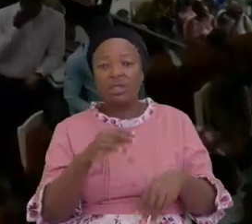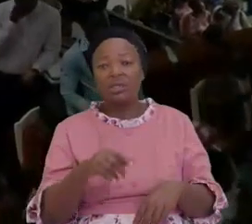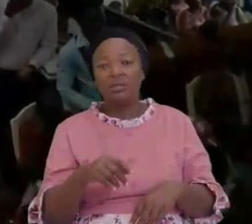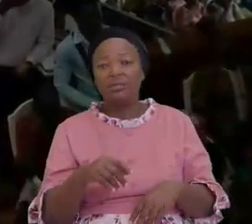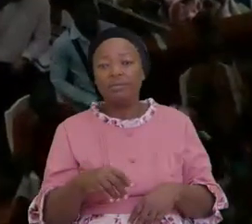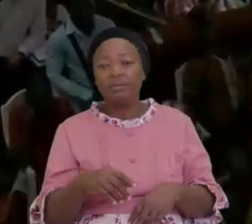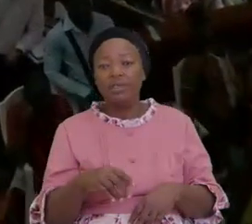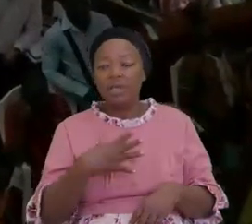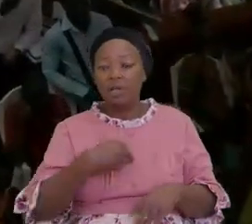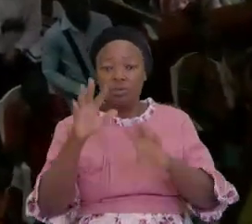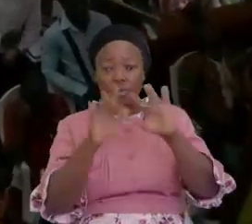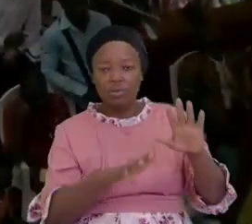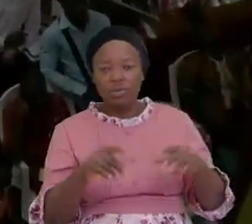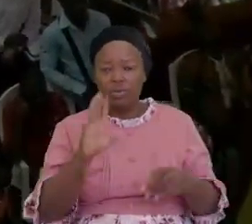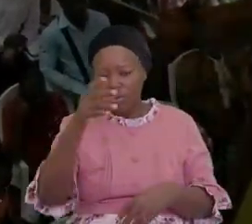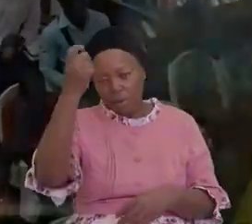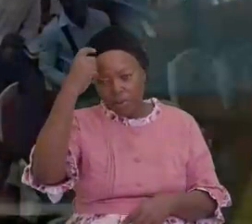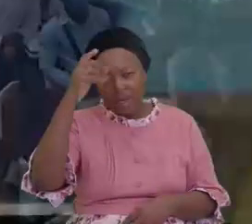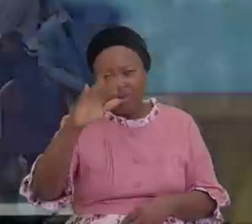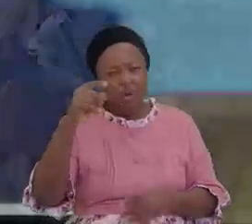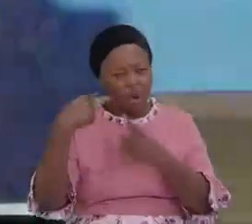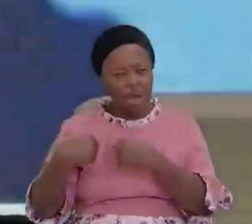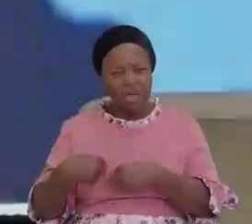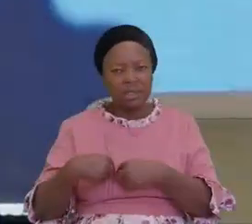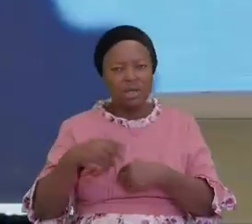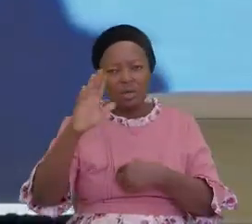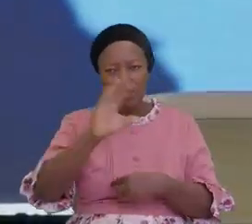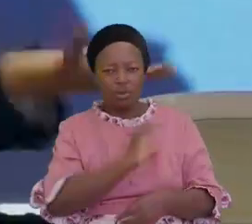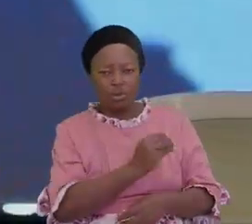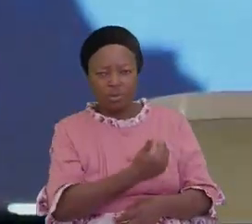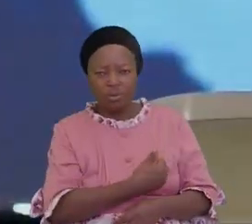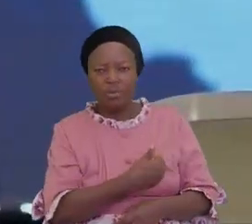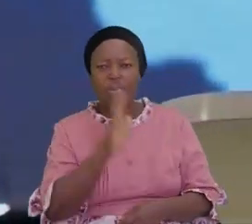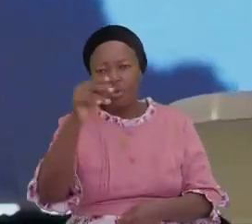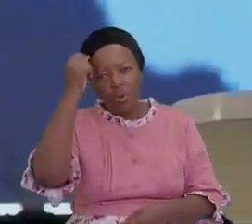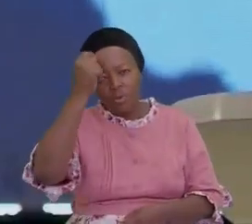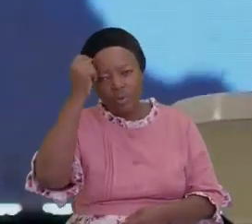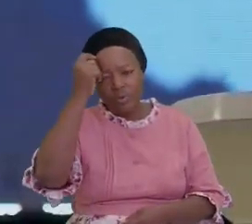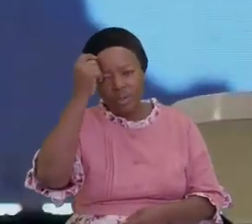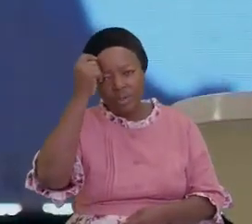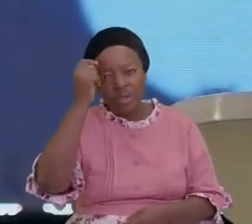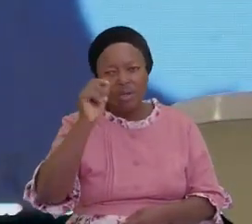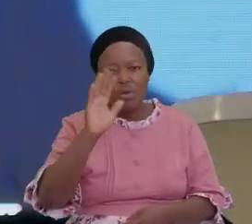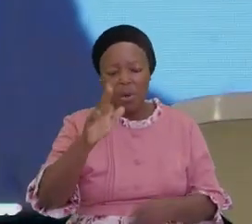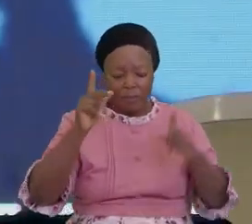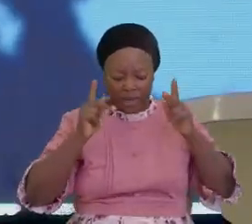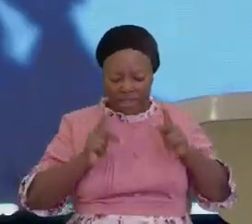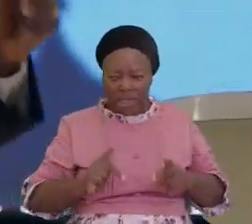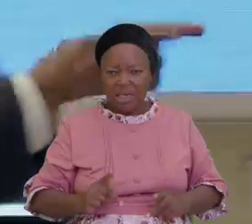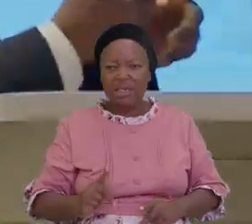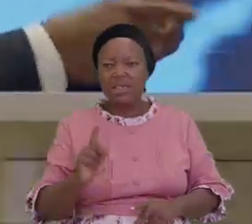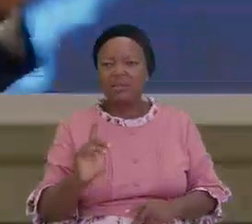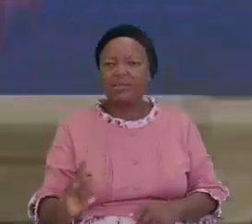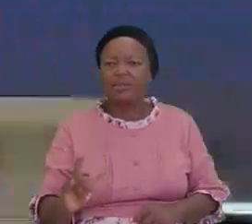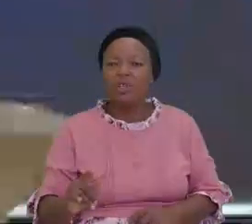Your mind, your heart, your soul, your thoughts, your personality,